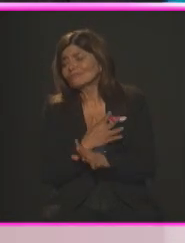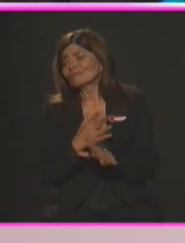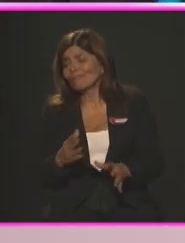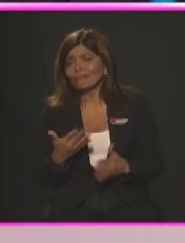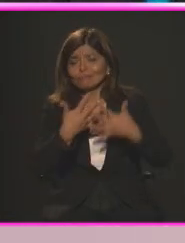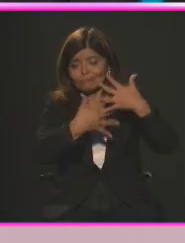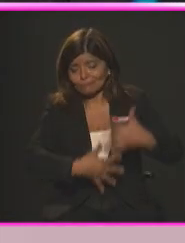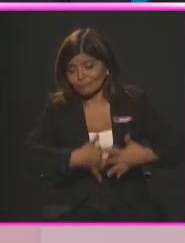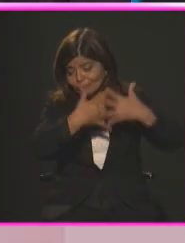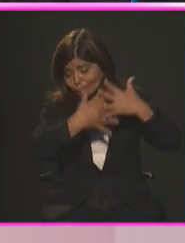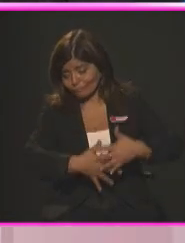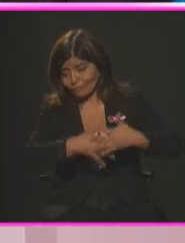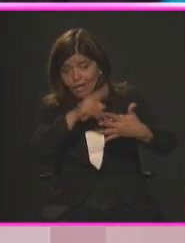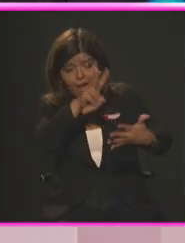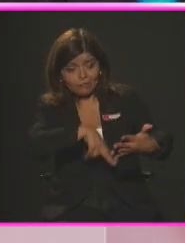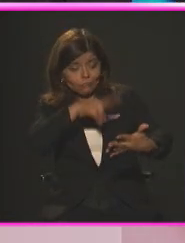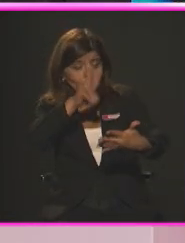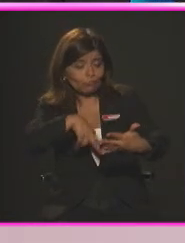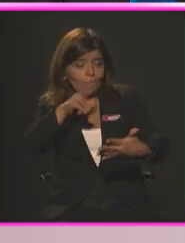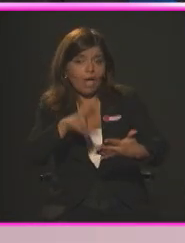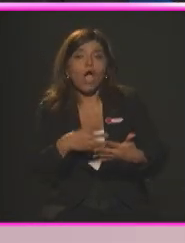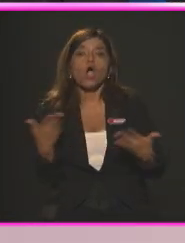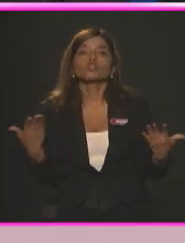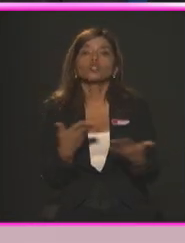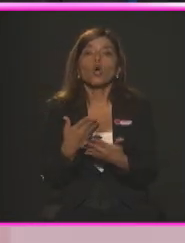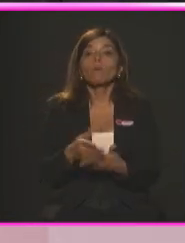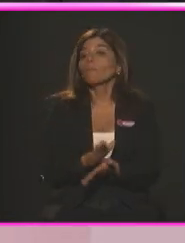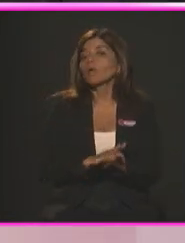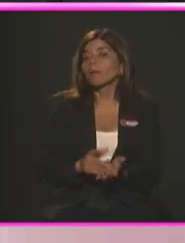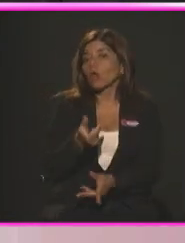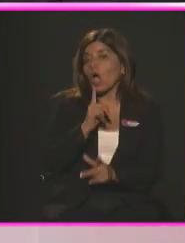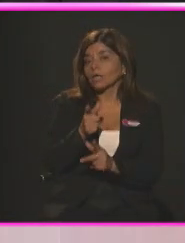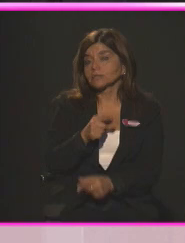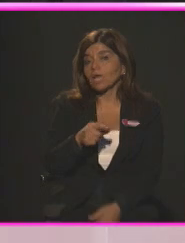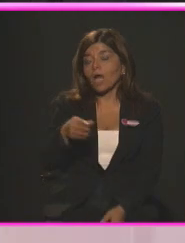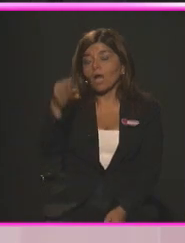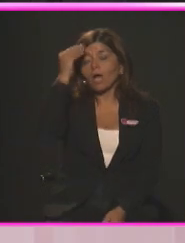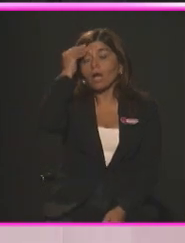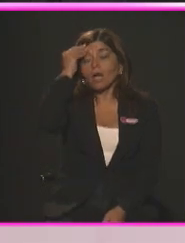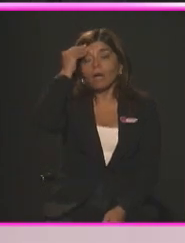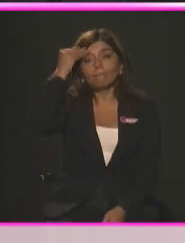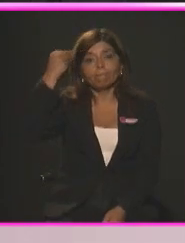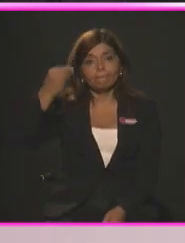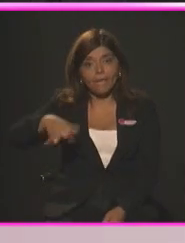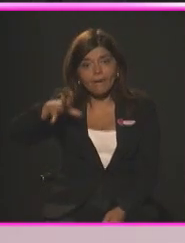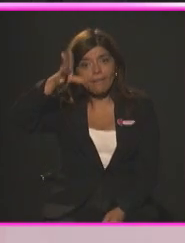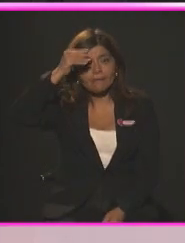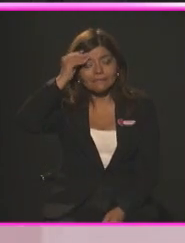your brain and causes Alzheimer's. And we found the same for sugar.